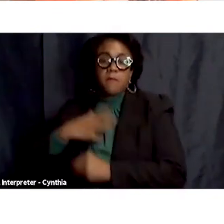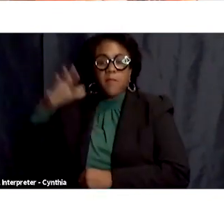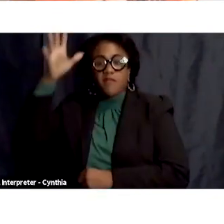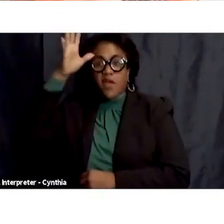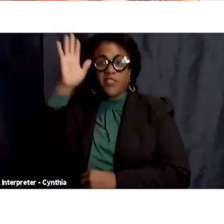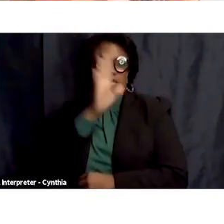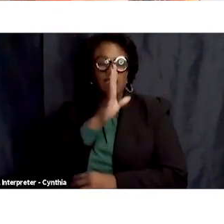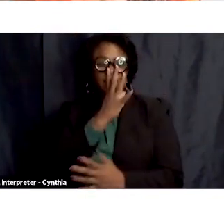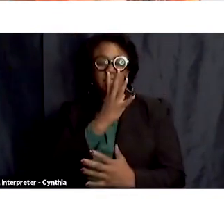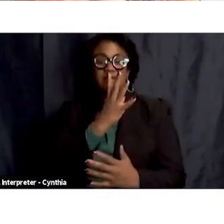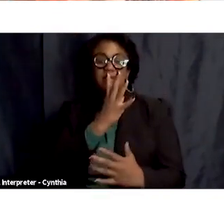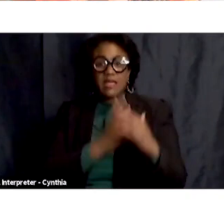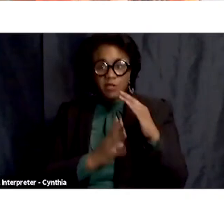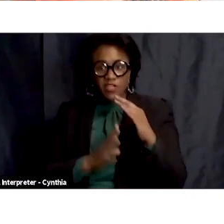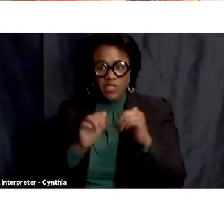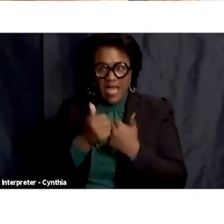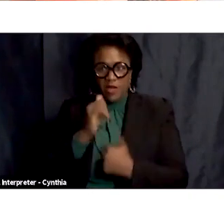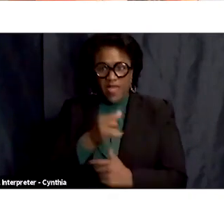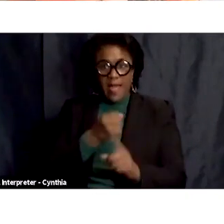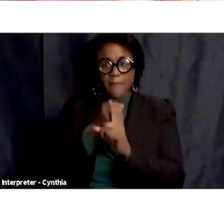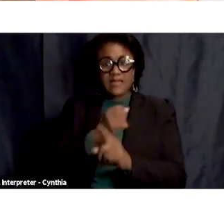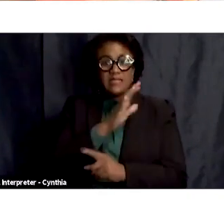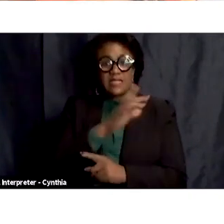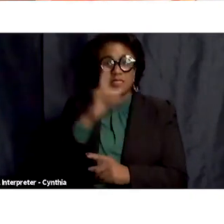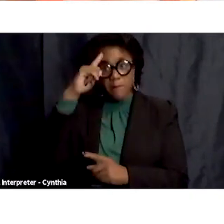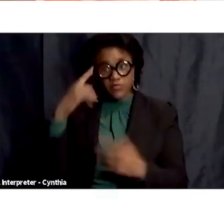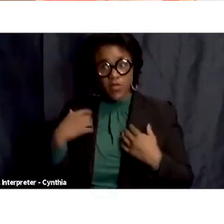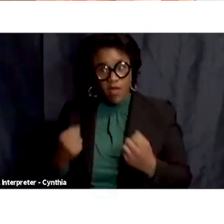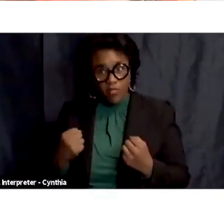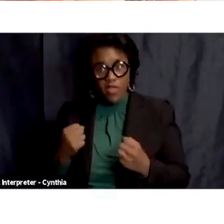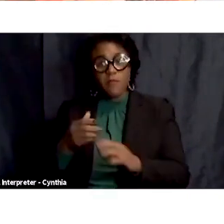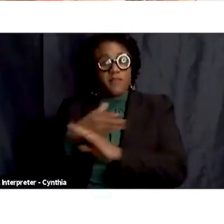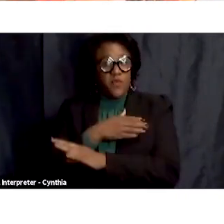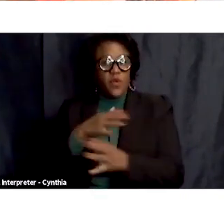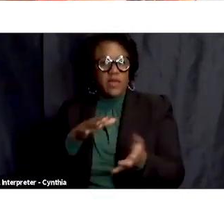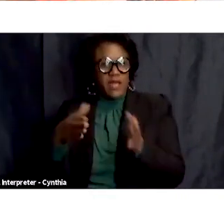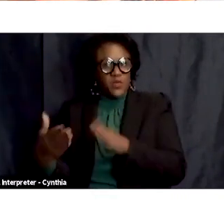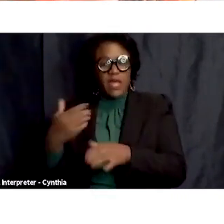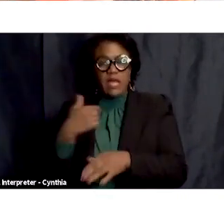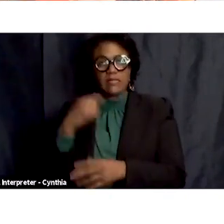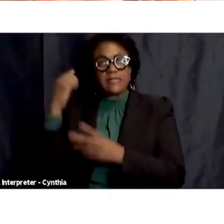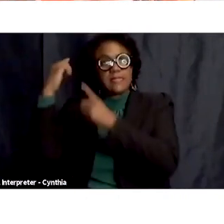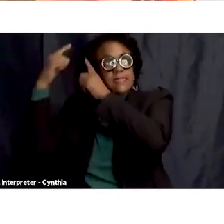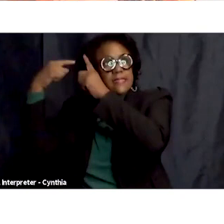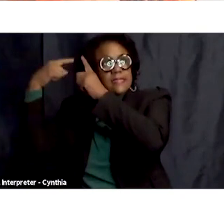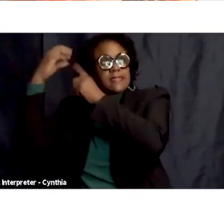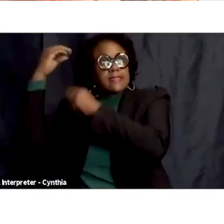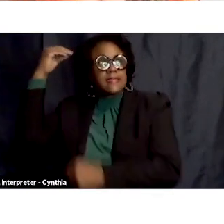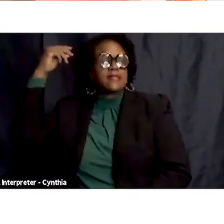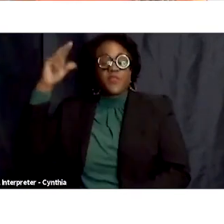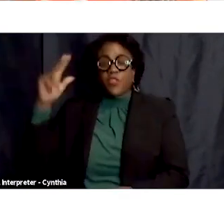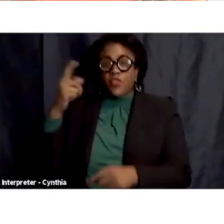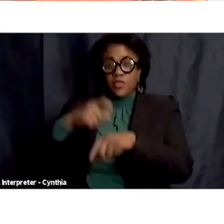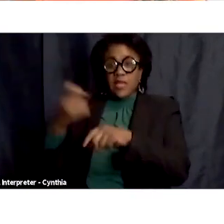immigration and how it might have impacted his mental health before he passed away. And as that narrative started to keep going through my head, the third time they called, they said, okay,